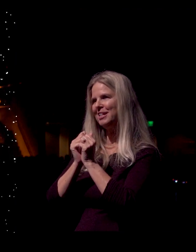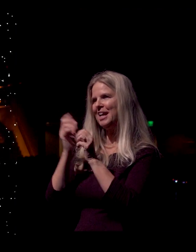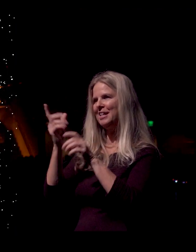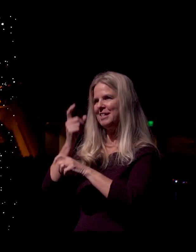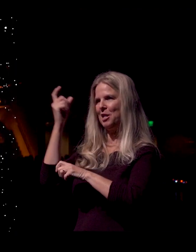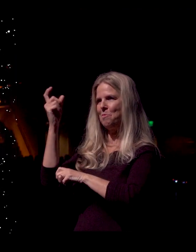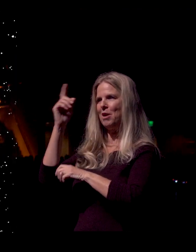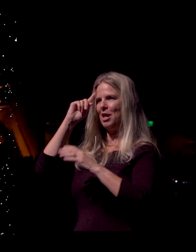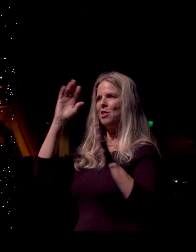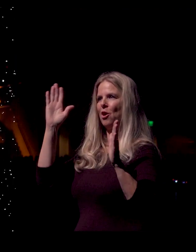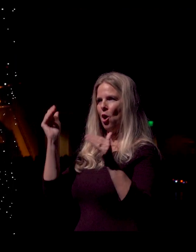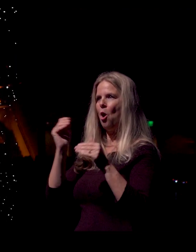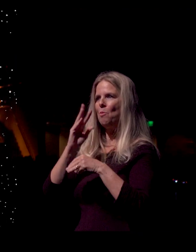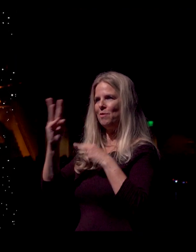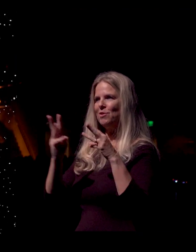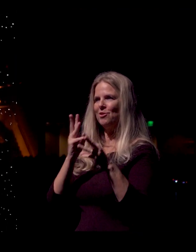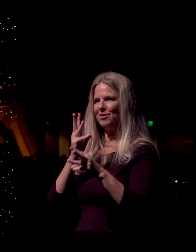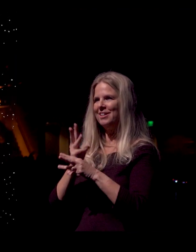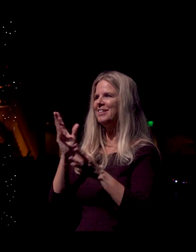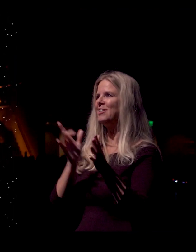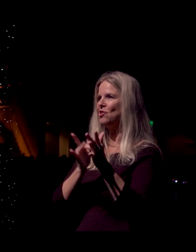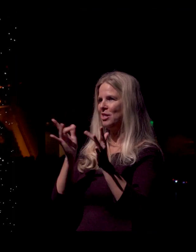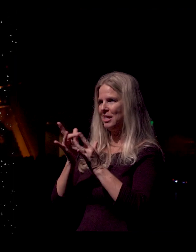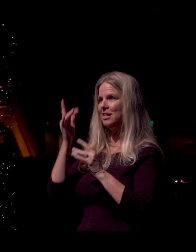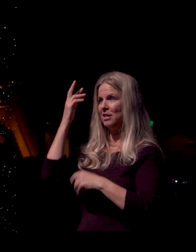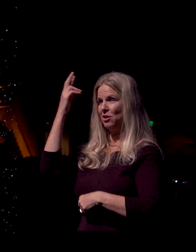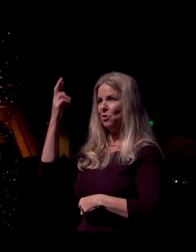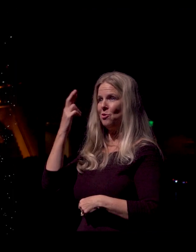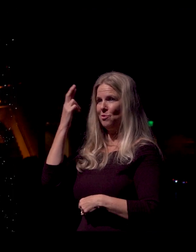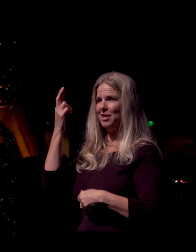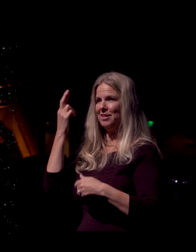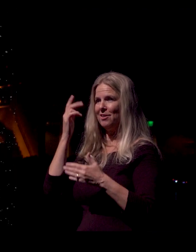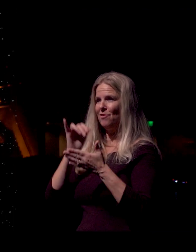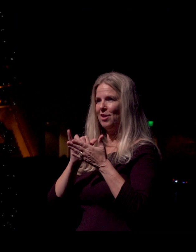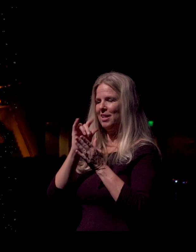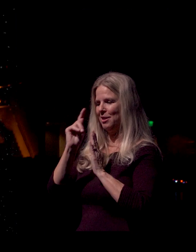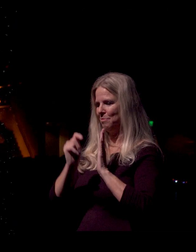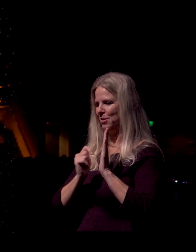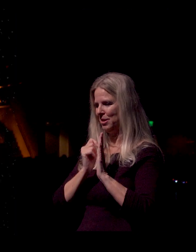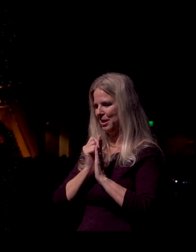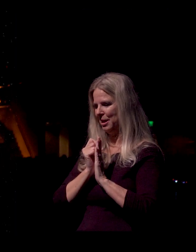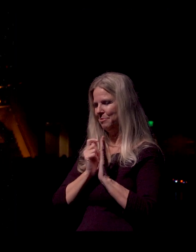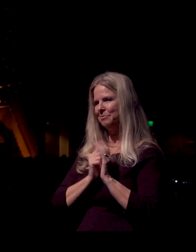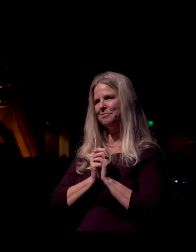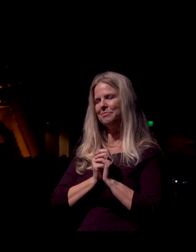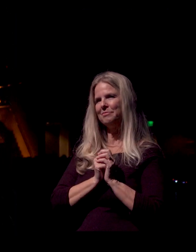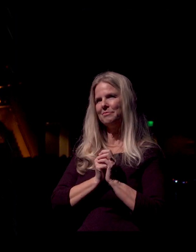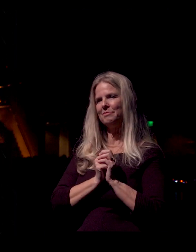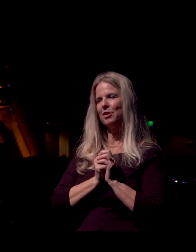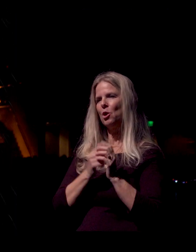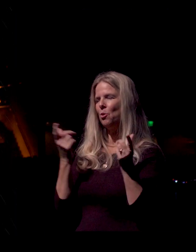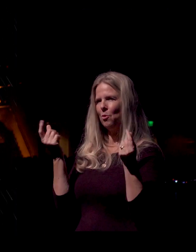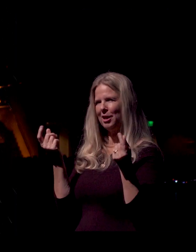this season. But what do we do when the season is over? When the story of